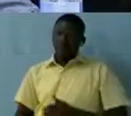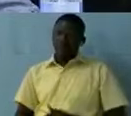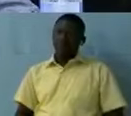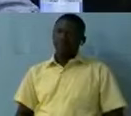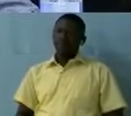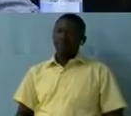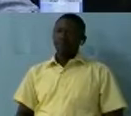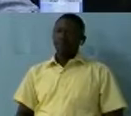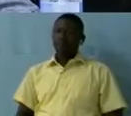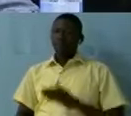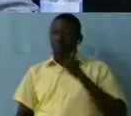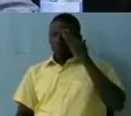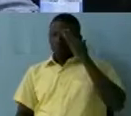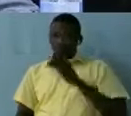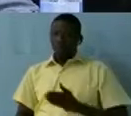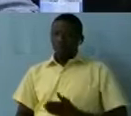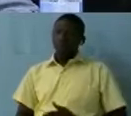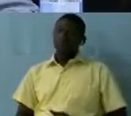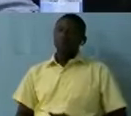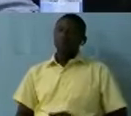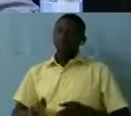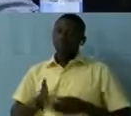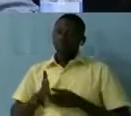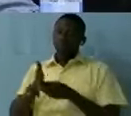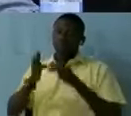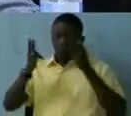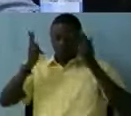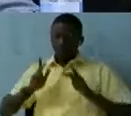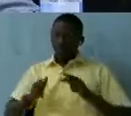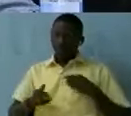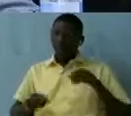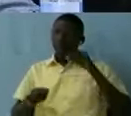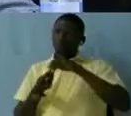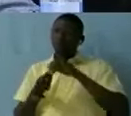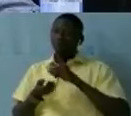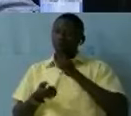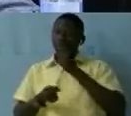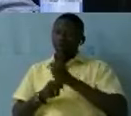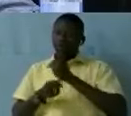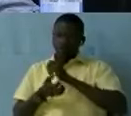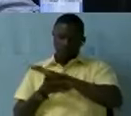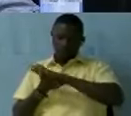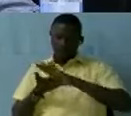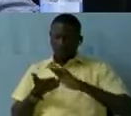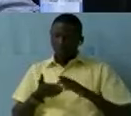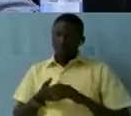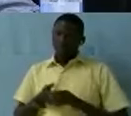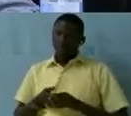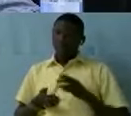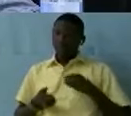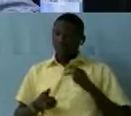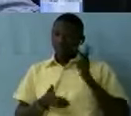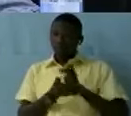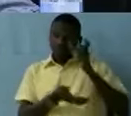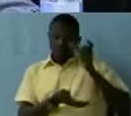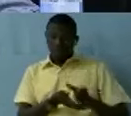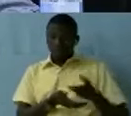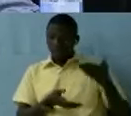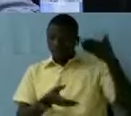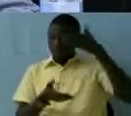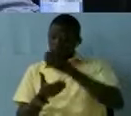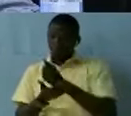lead counsel, for those points of clarification. Counsel is the witness in the booth for us to